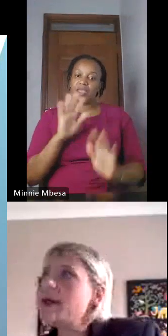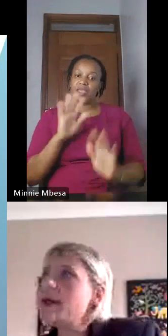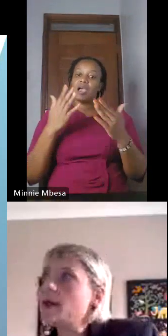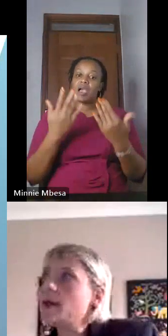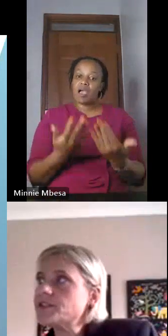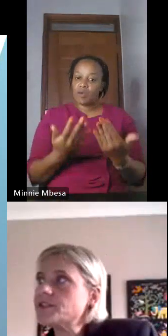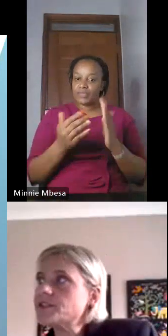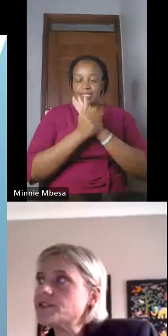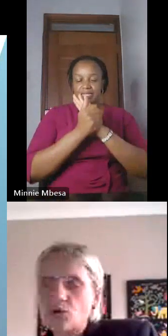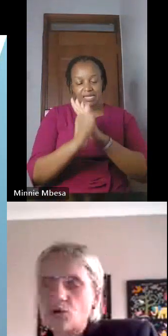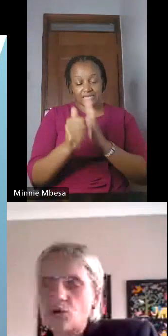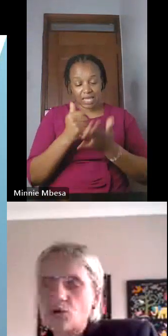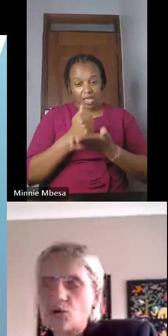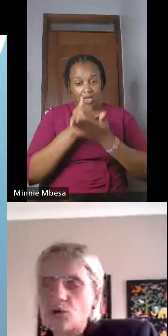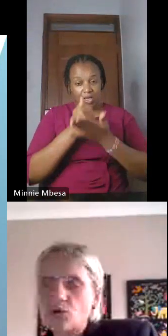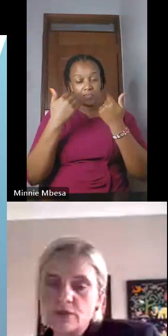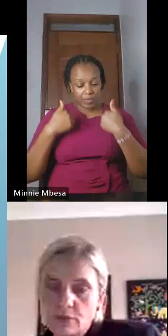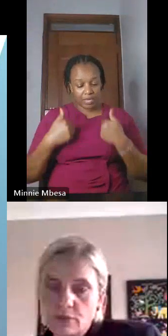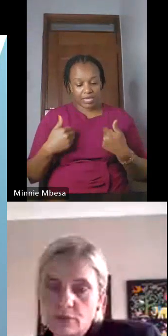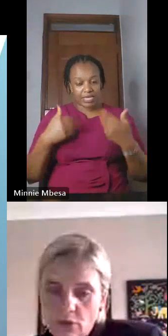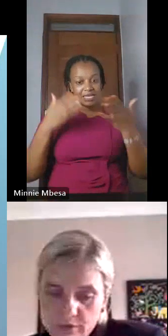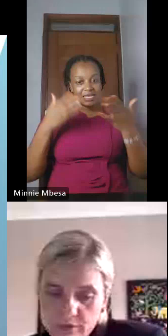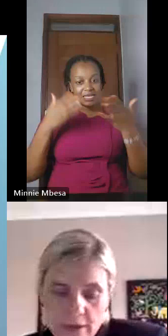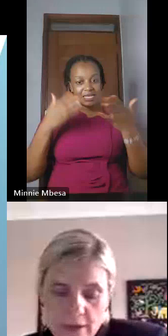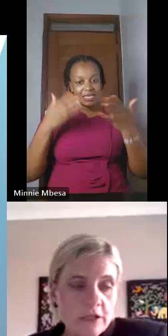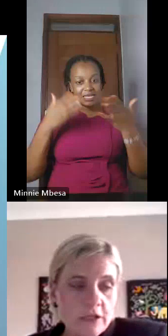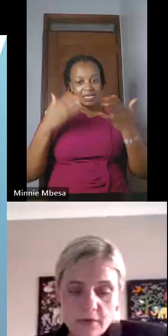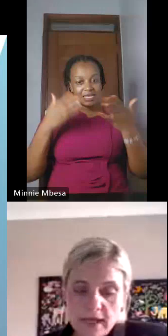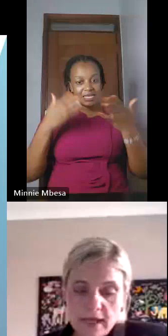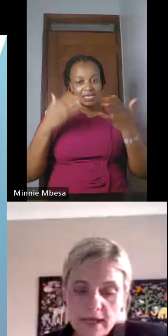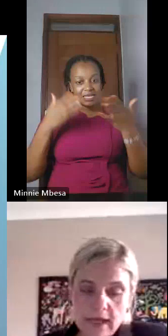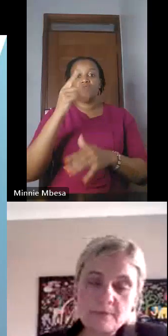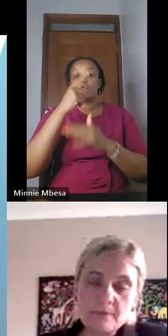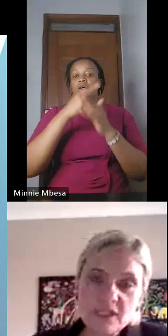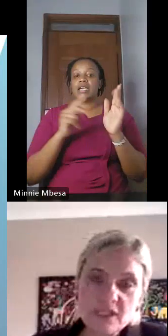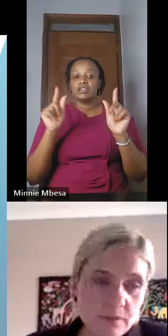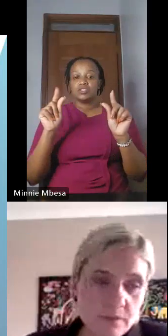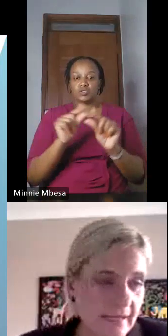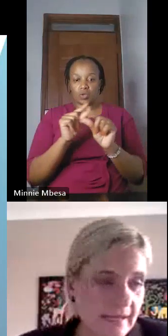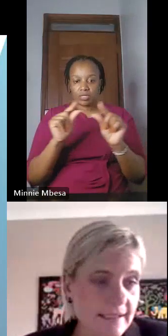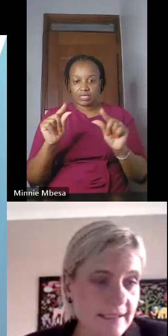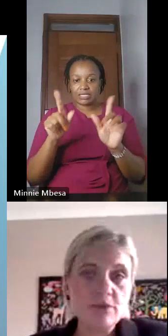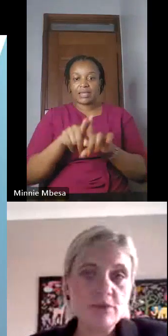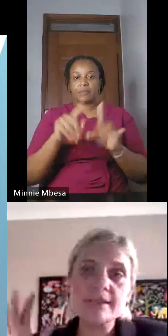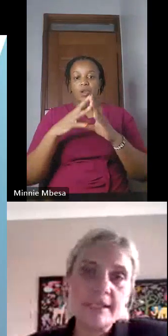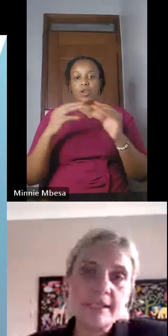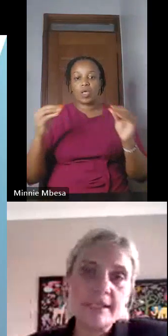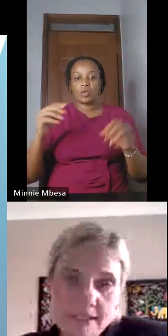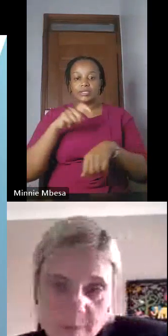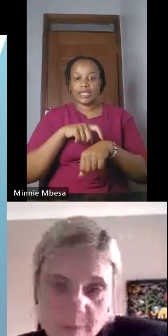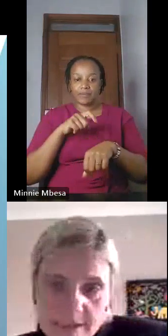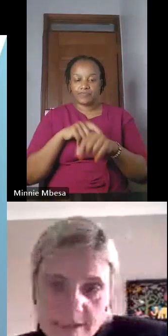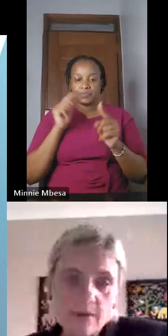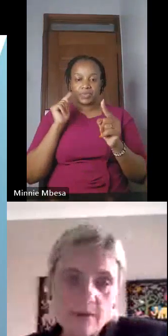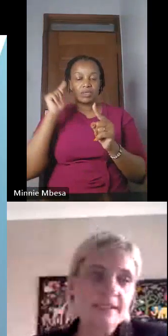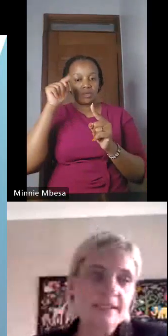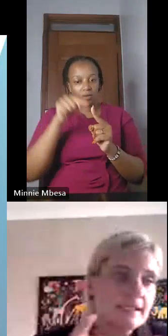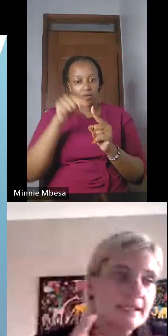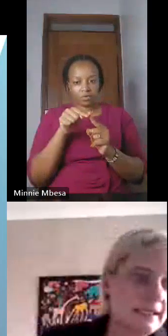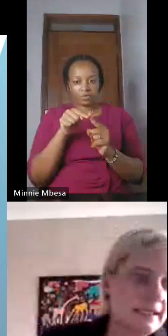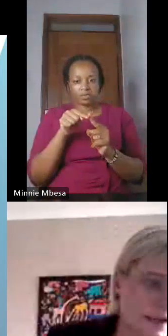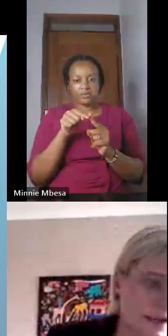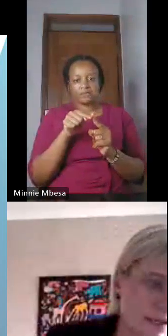employment? And what are my short and my long-term goals? So, as much as I would like to say to you, I study the disability